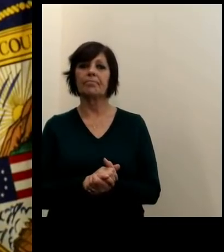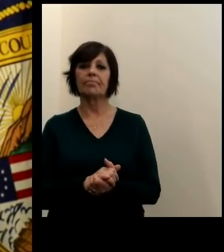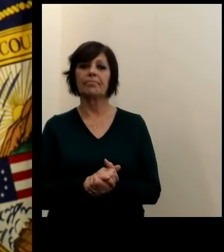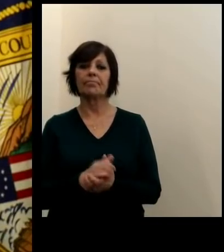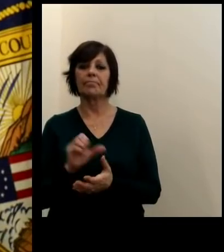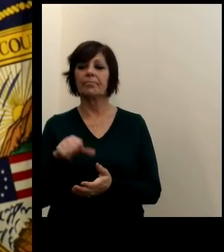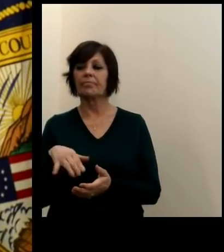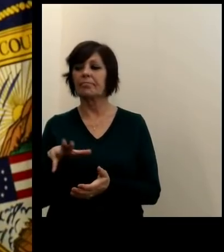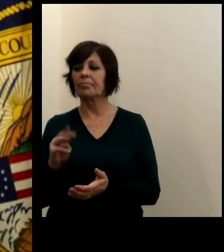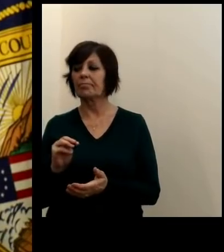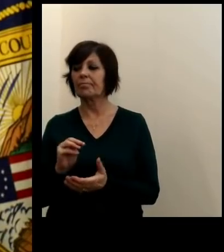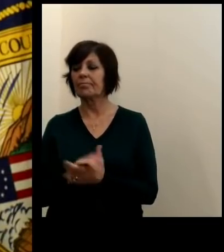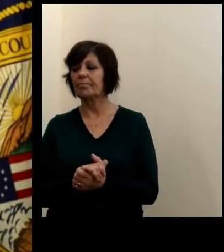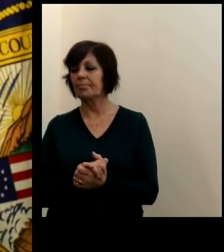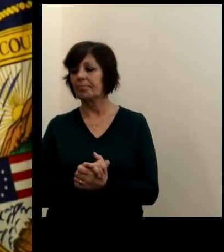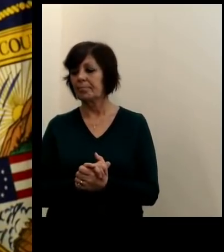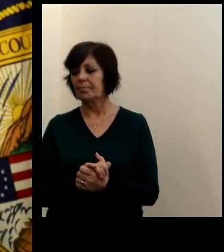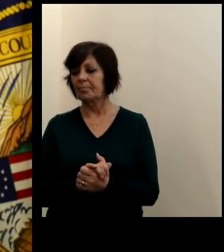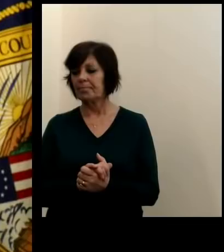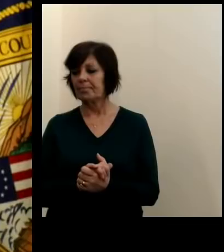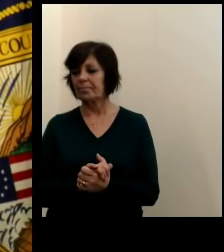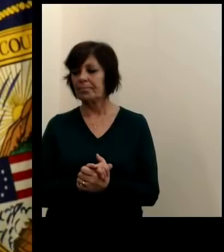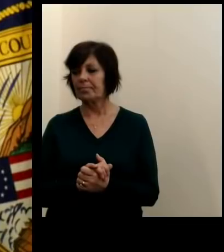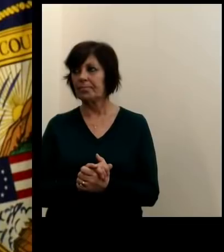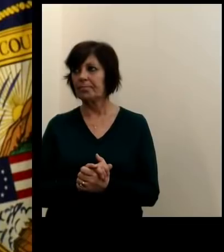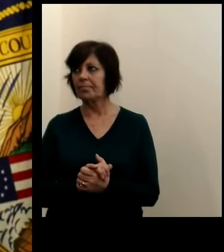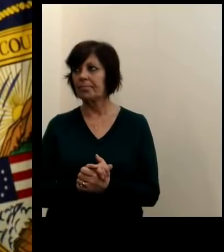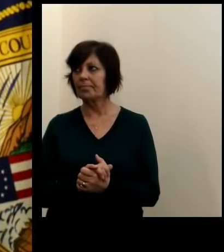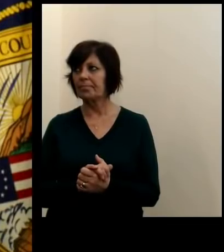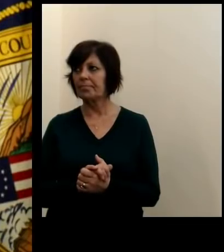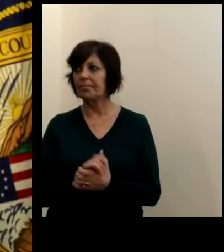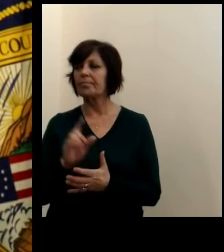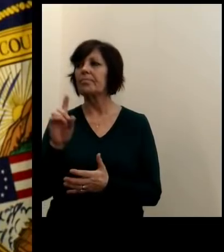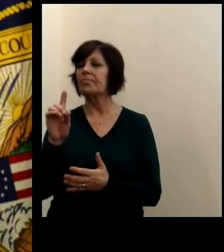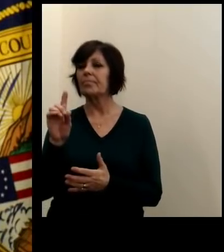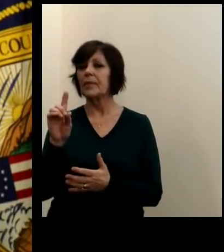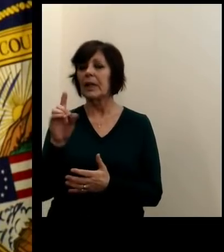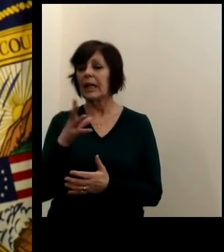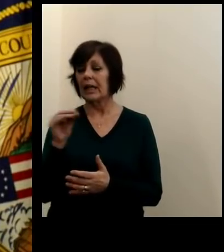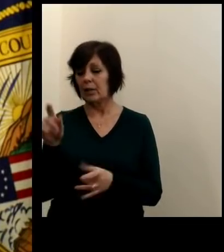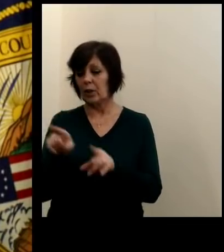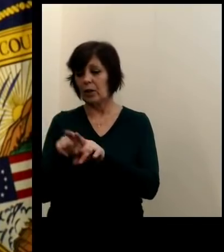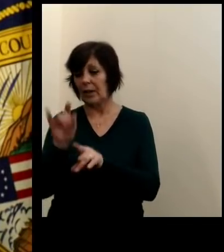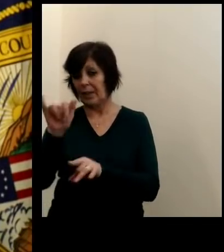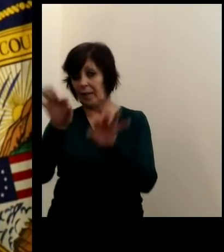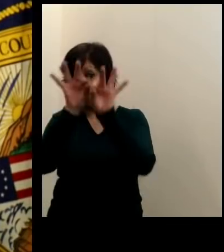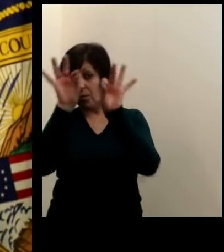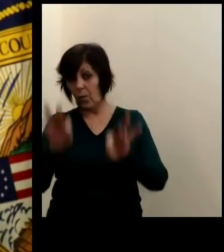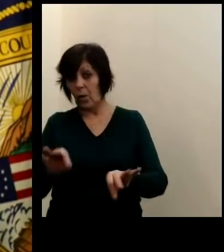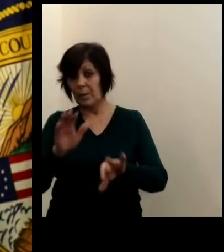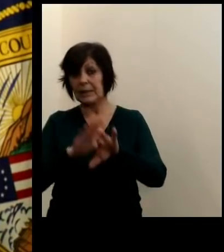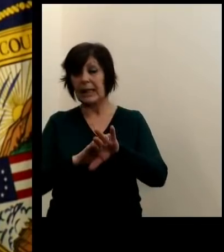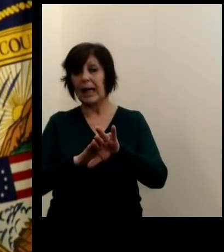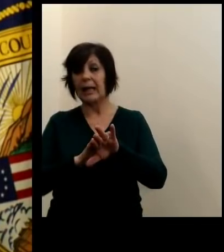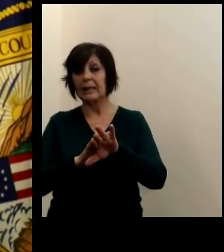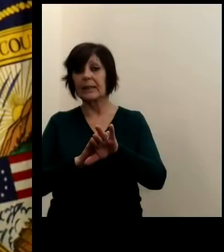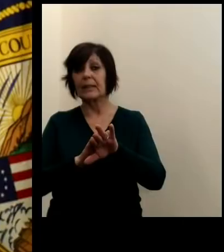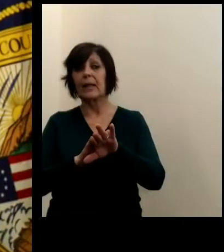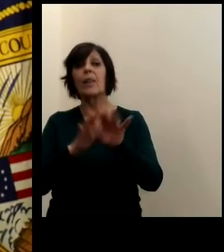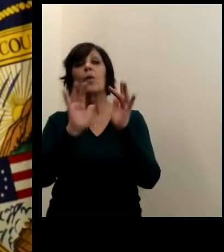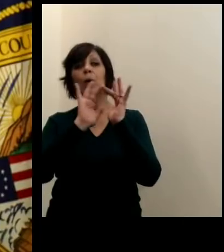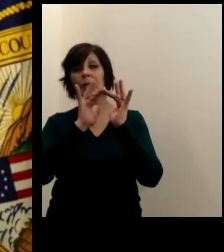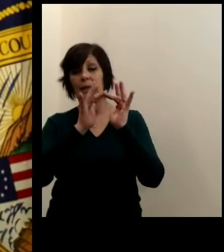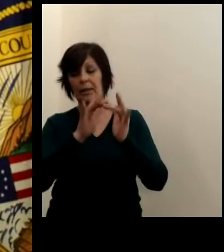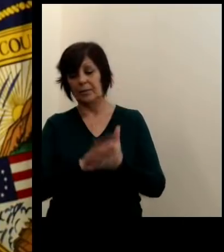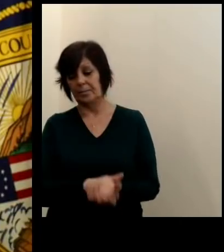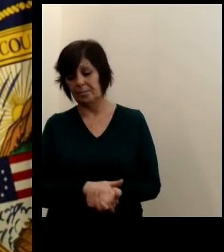Spectrum News. And just before Spectrum News starts, that form is on our Erie County Department of Health website.